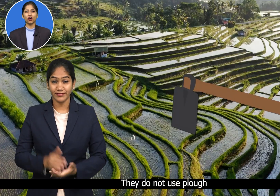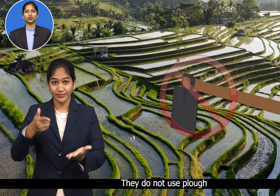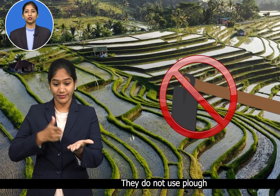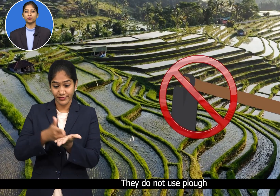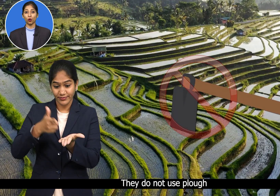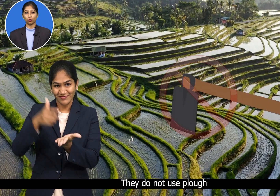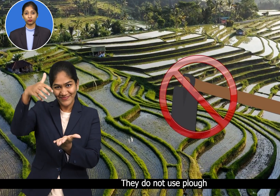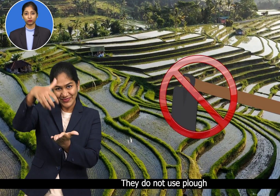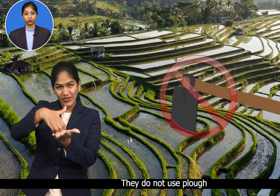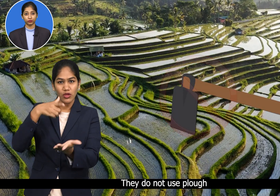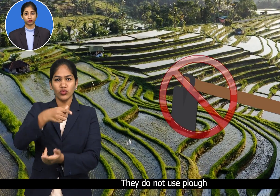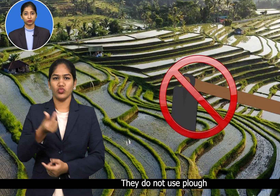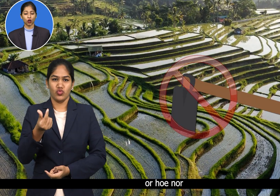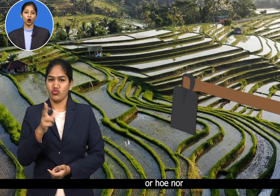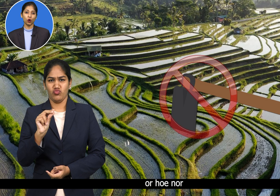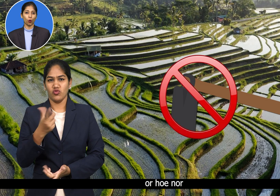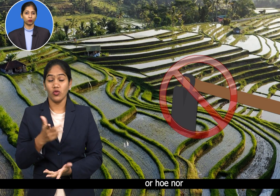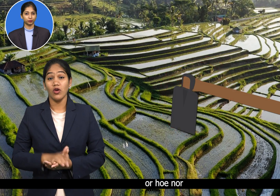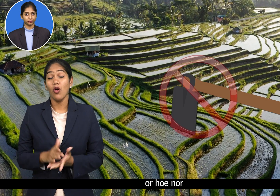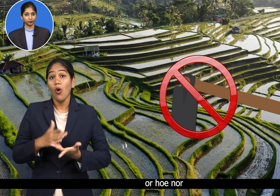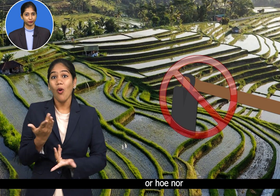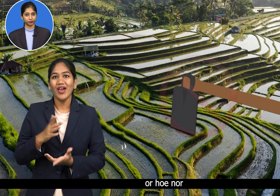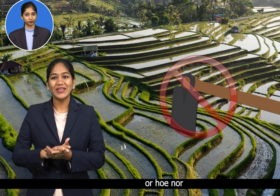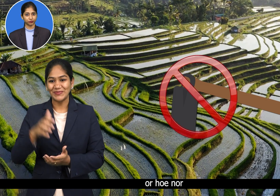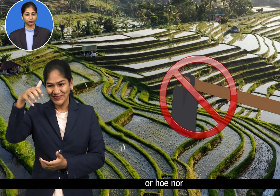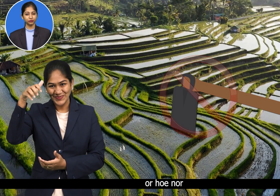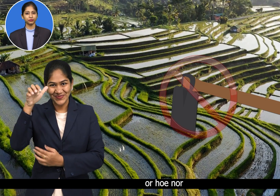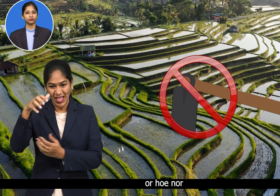They do not use plow or hoe,